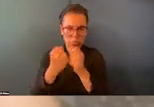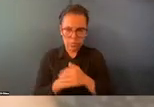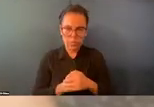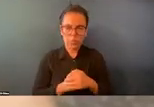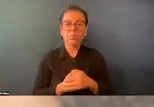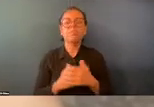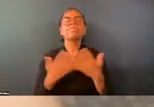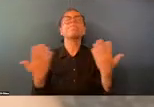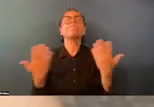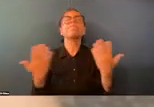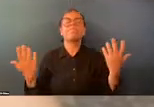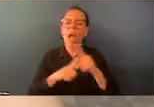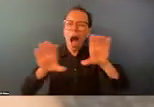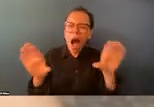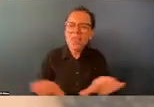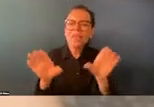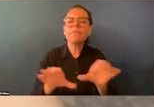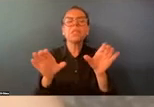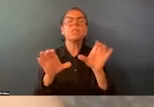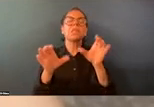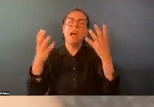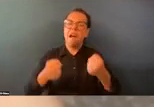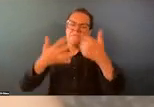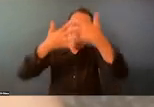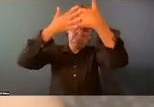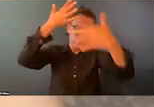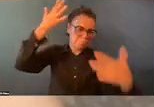Tajikistan. Some specific actions